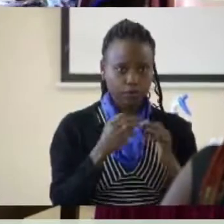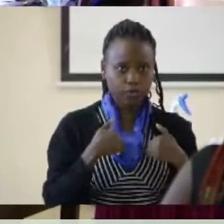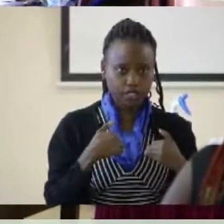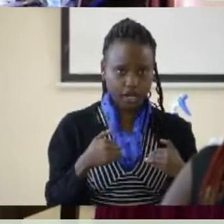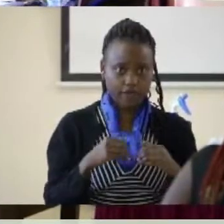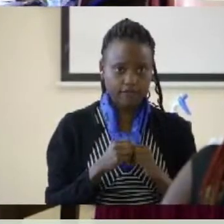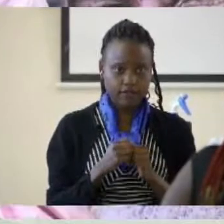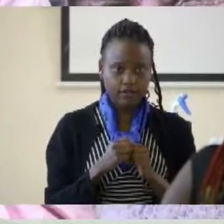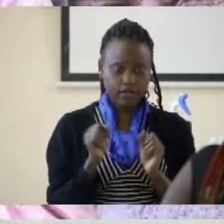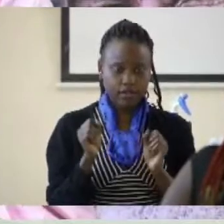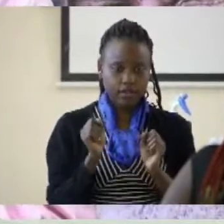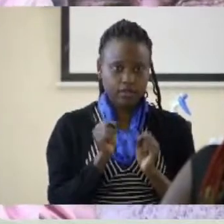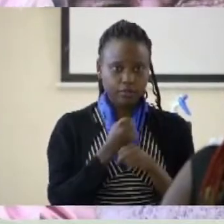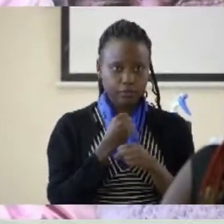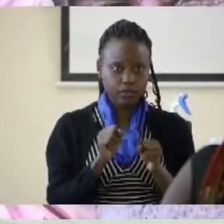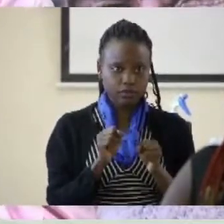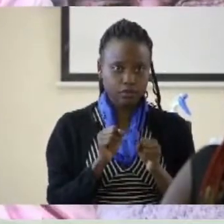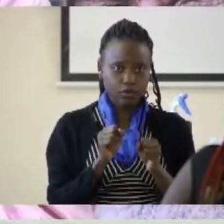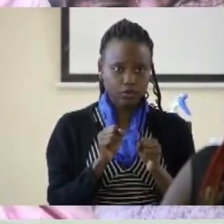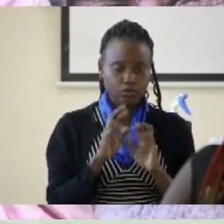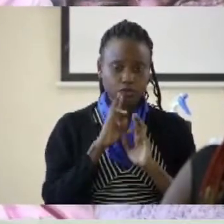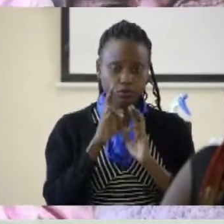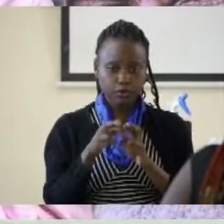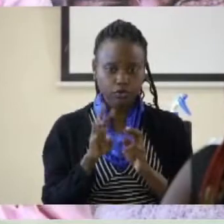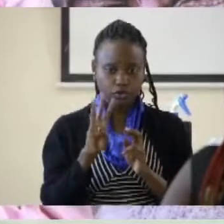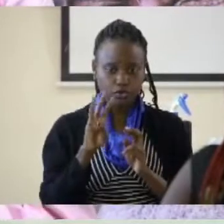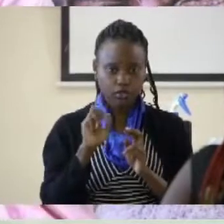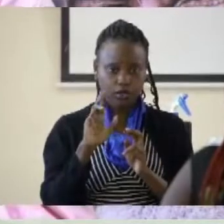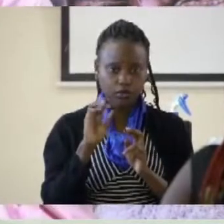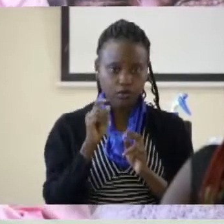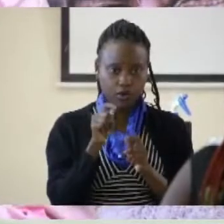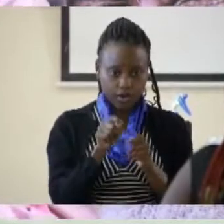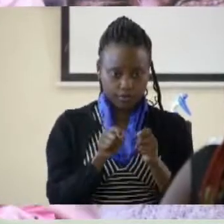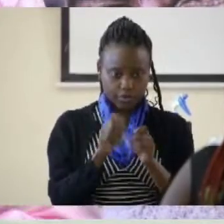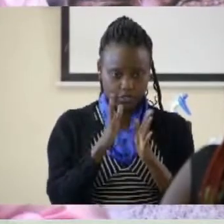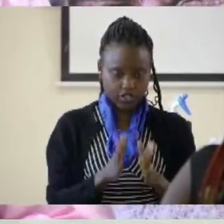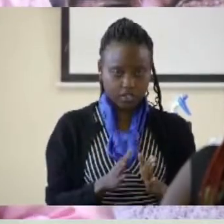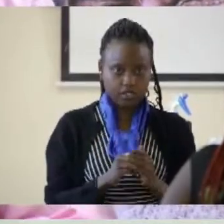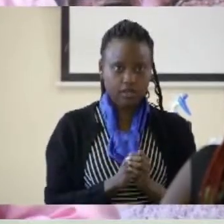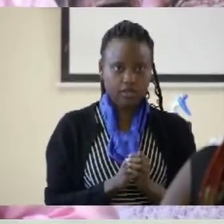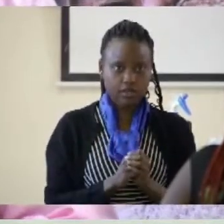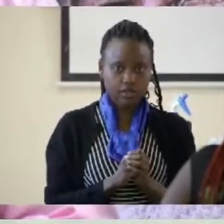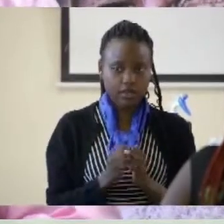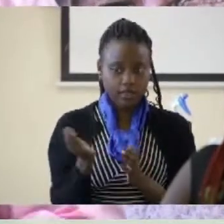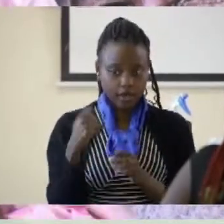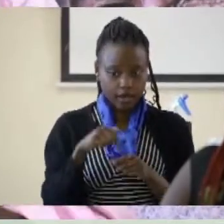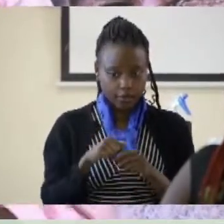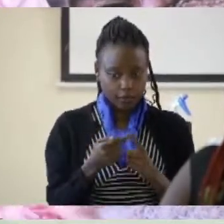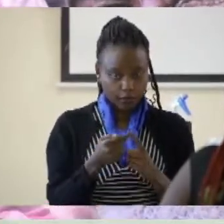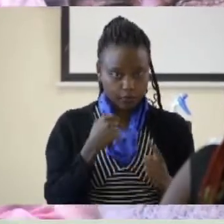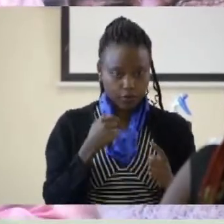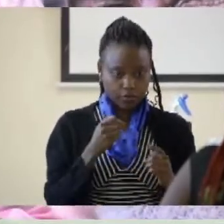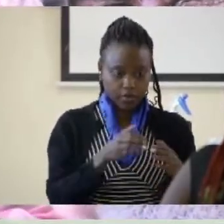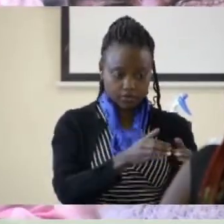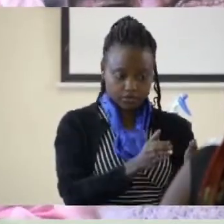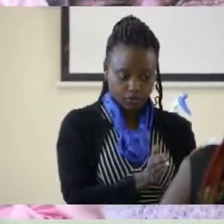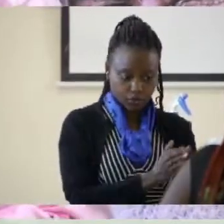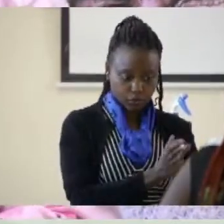not report to the ward administrator. These people come from the community where issues are coming